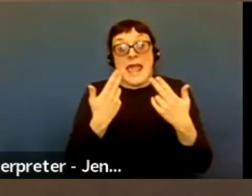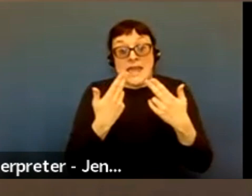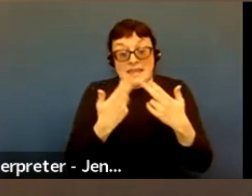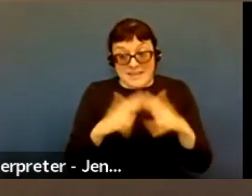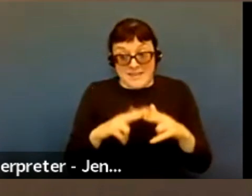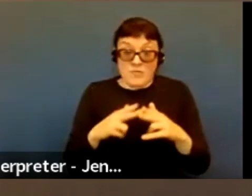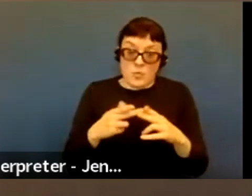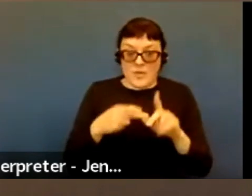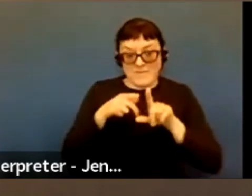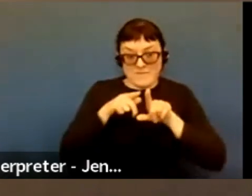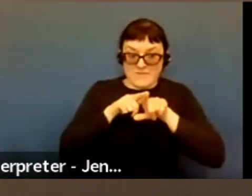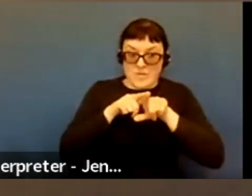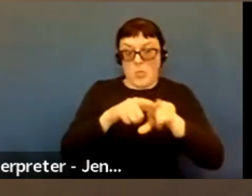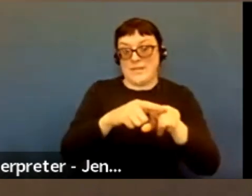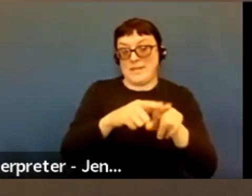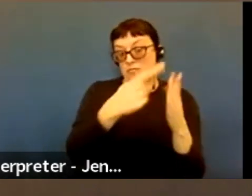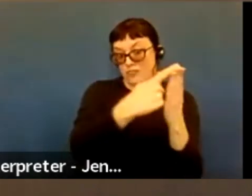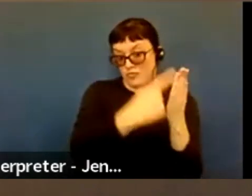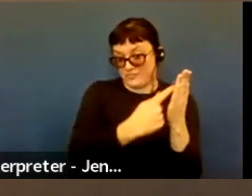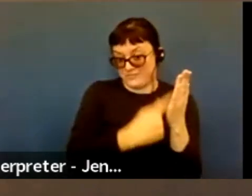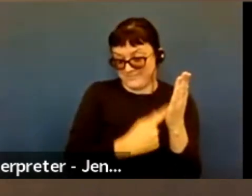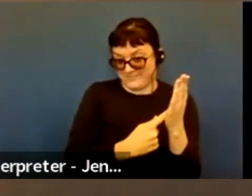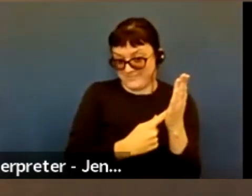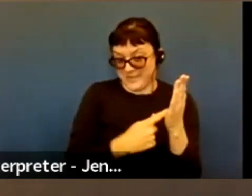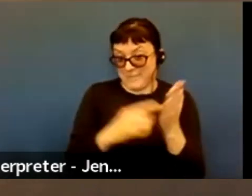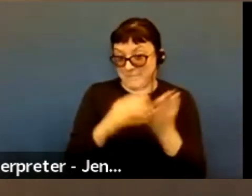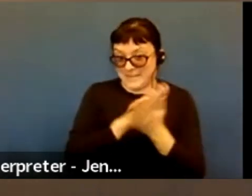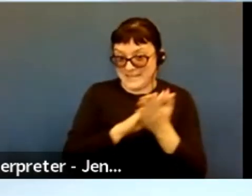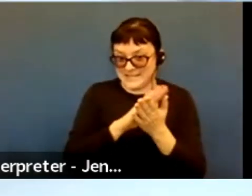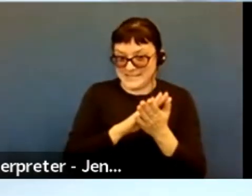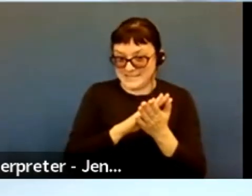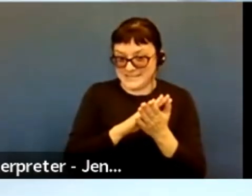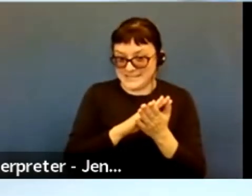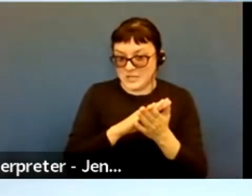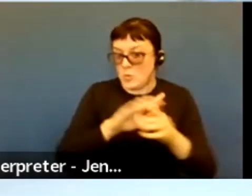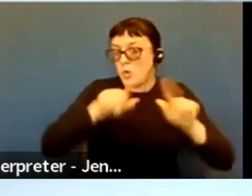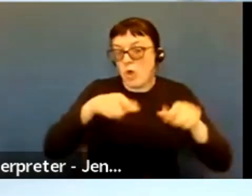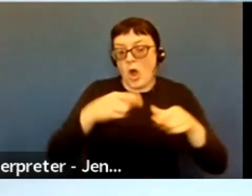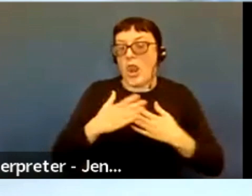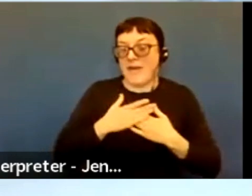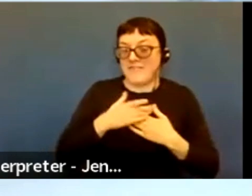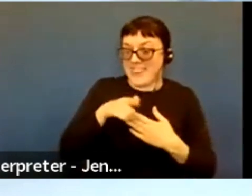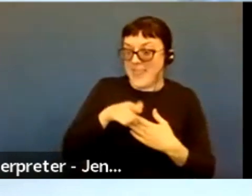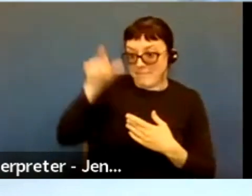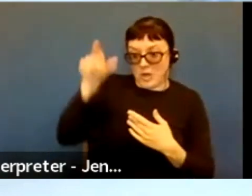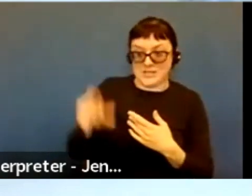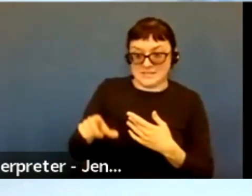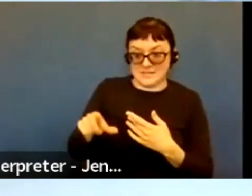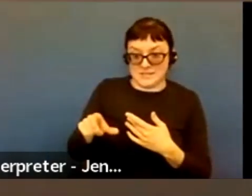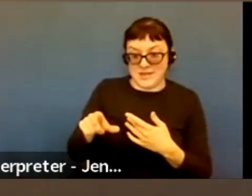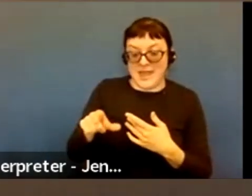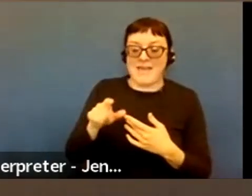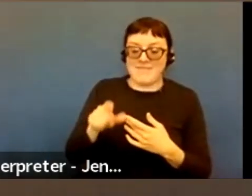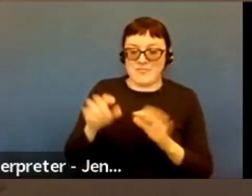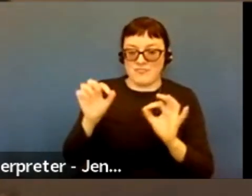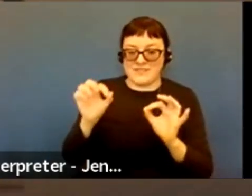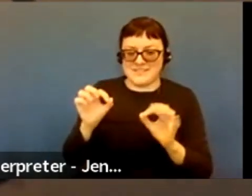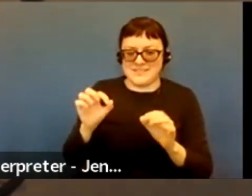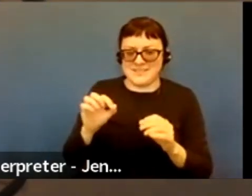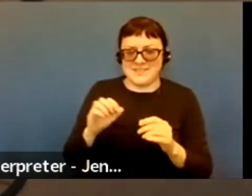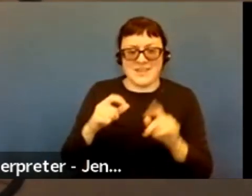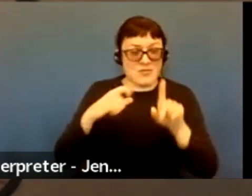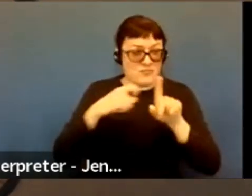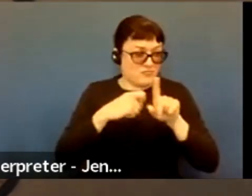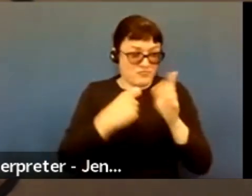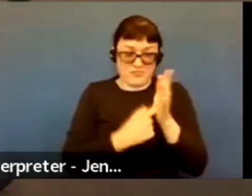So if we're following the law, right, mm-hmm. This now becomes, you cannot love this person for a